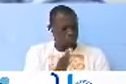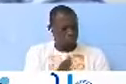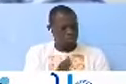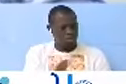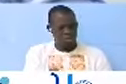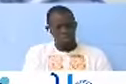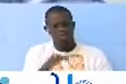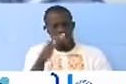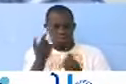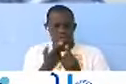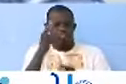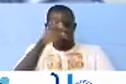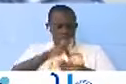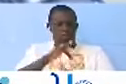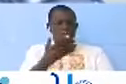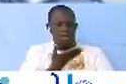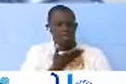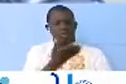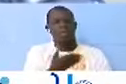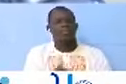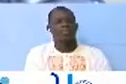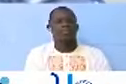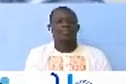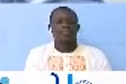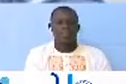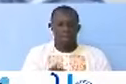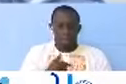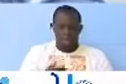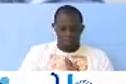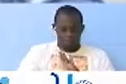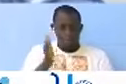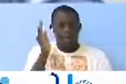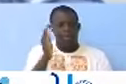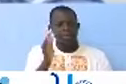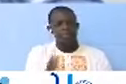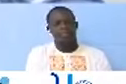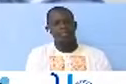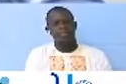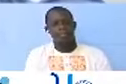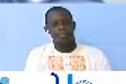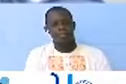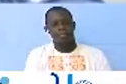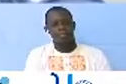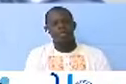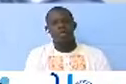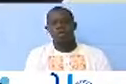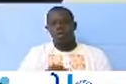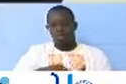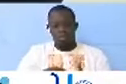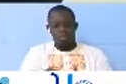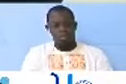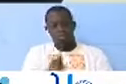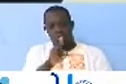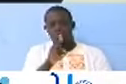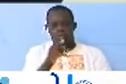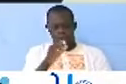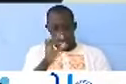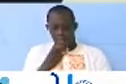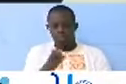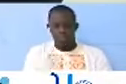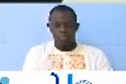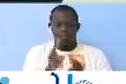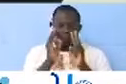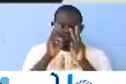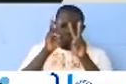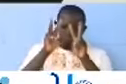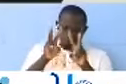a hand touched them. And I passed. So you were able to observe from the appearance of those